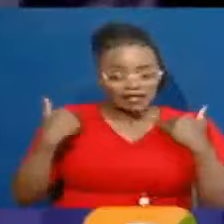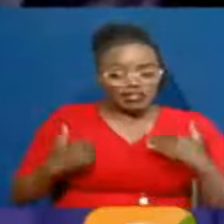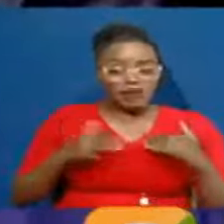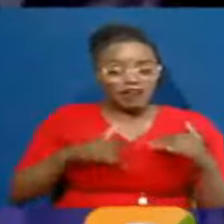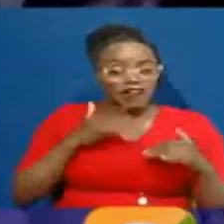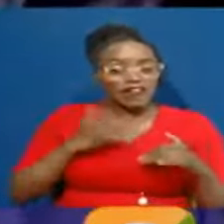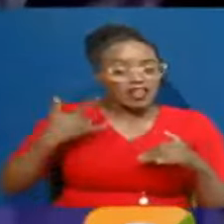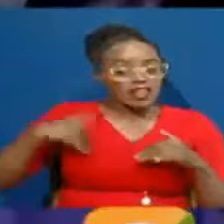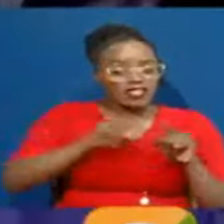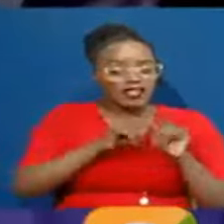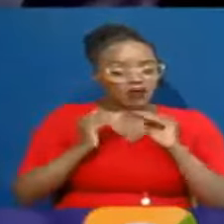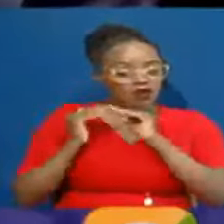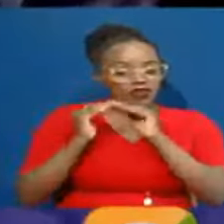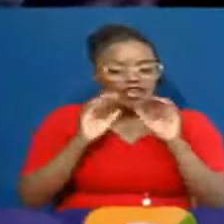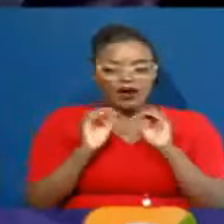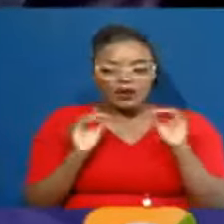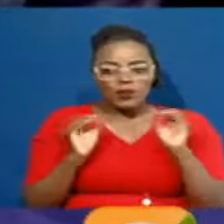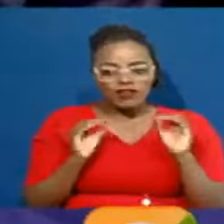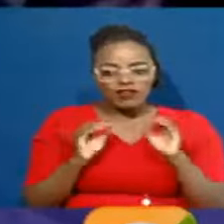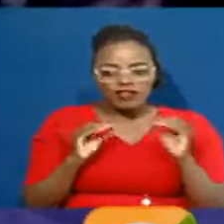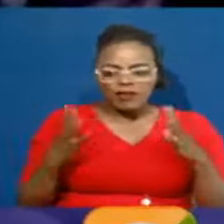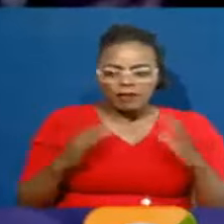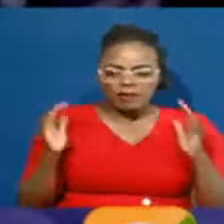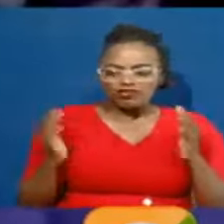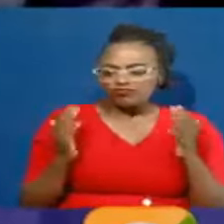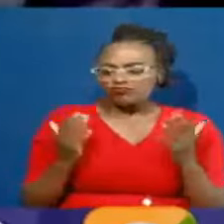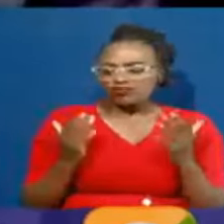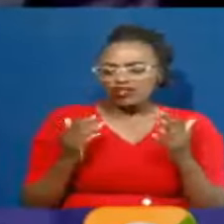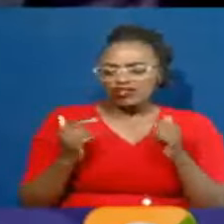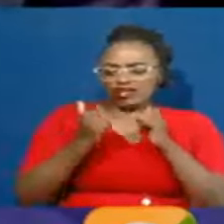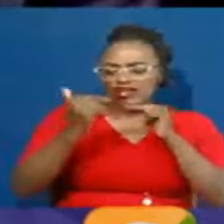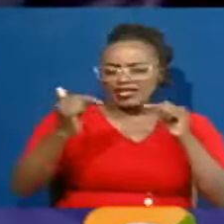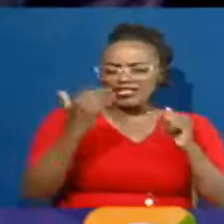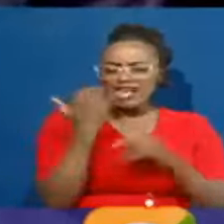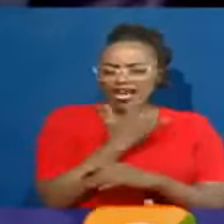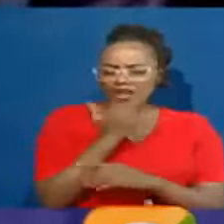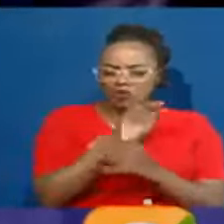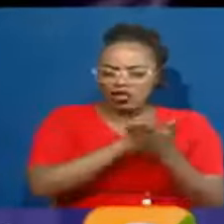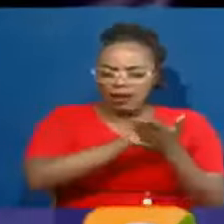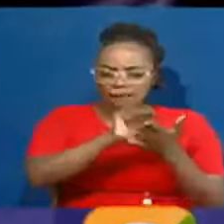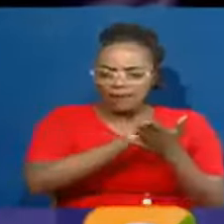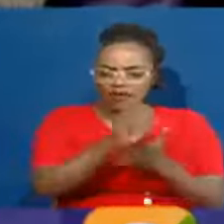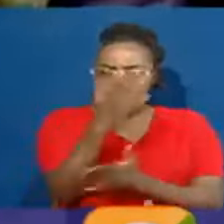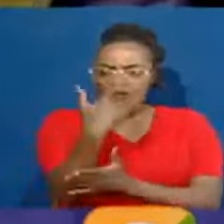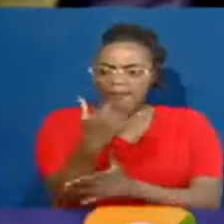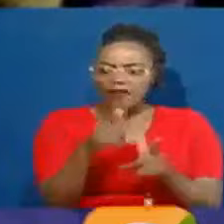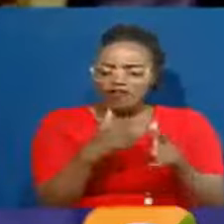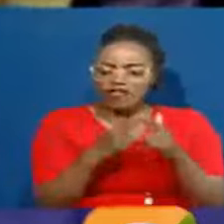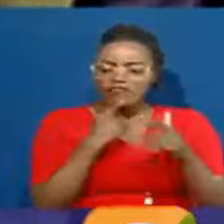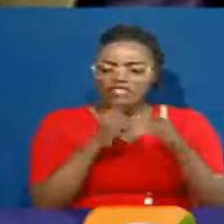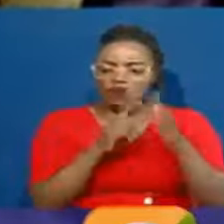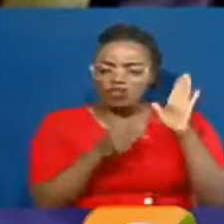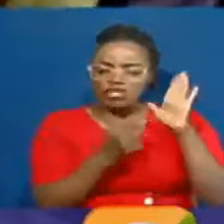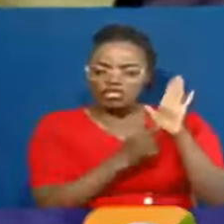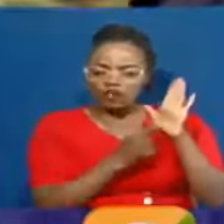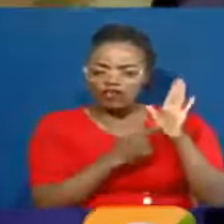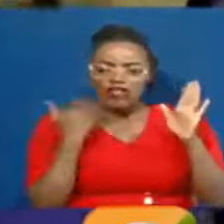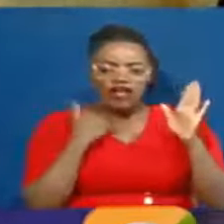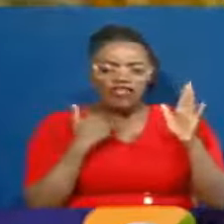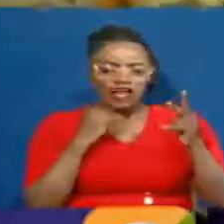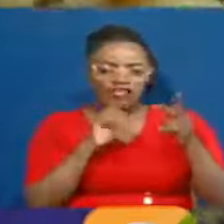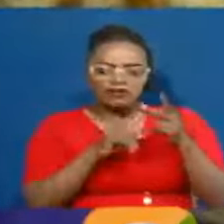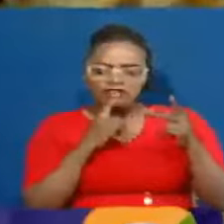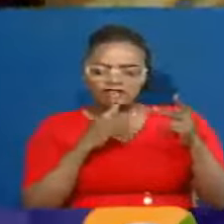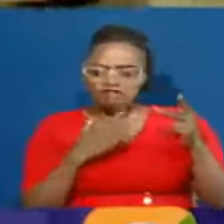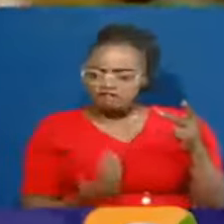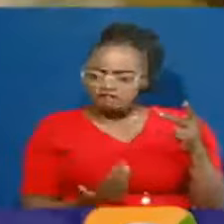feel we were unfair. This is mob justice to Gachagua, because we printed papers and we alleged that he's a thief. We alleged